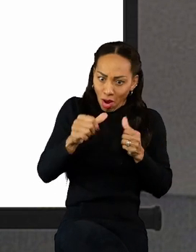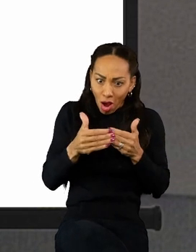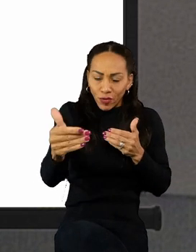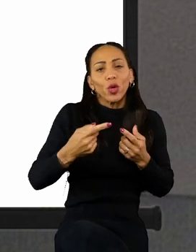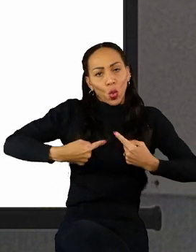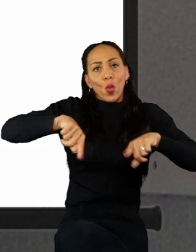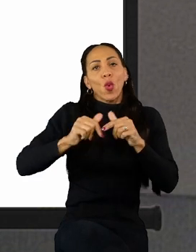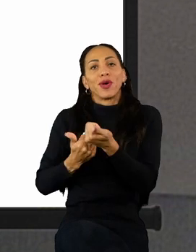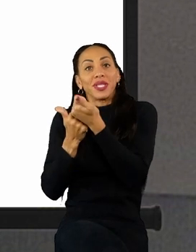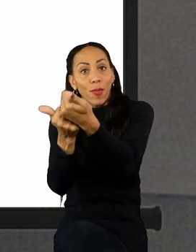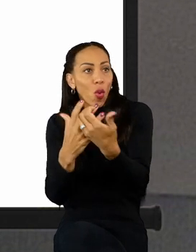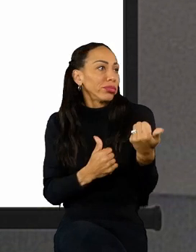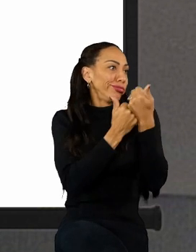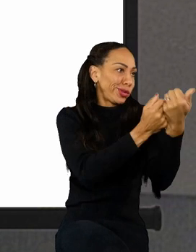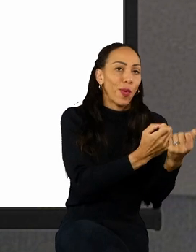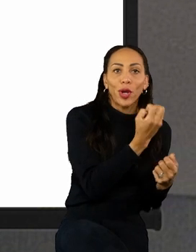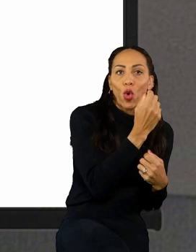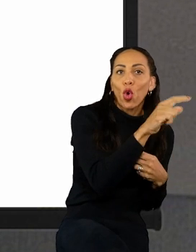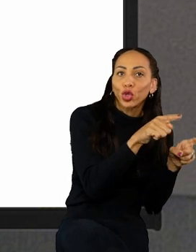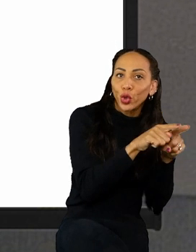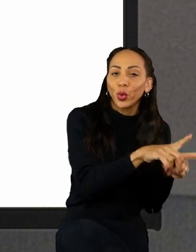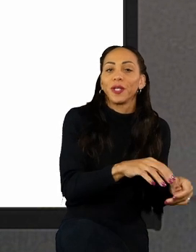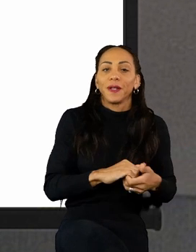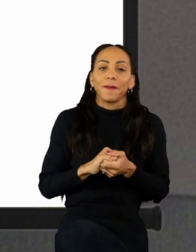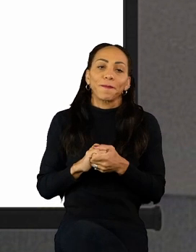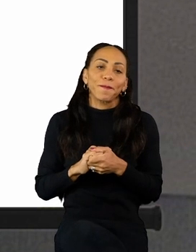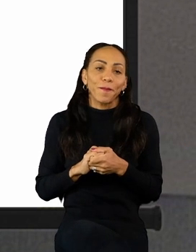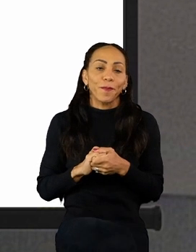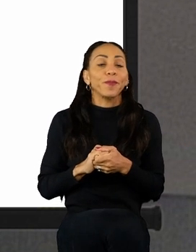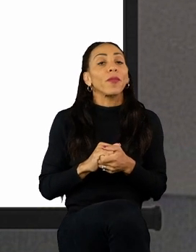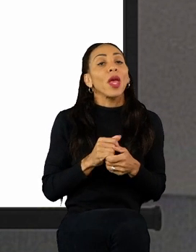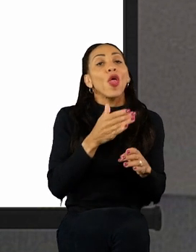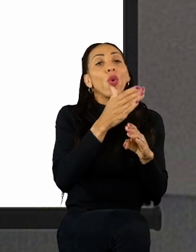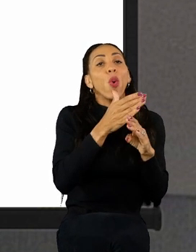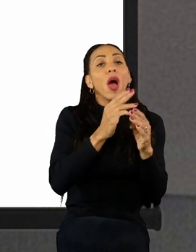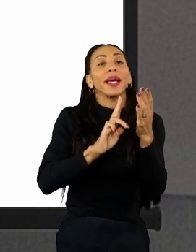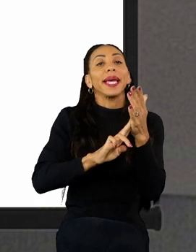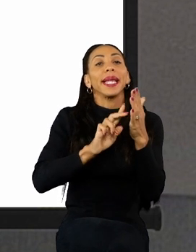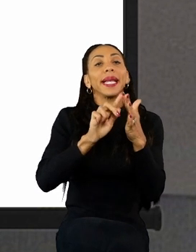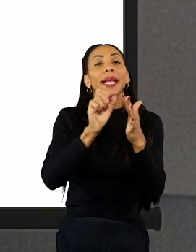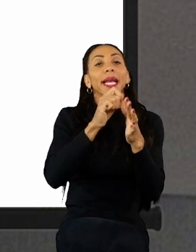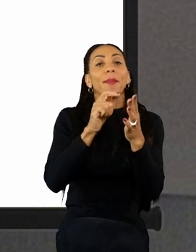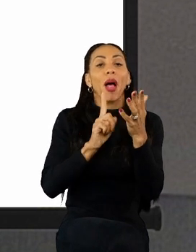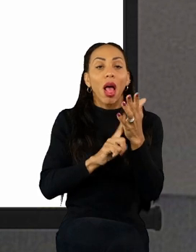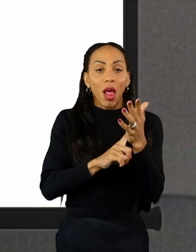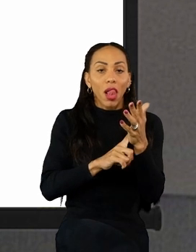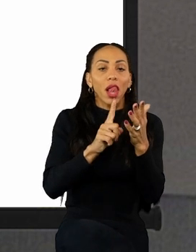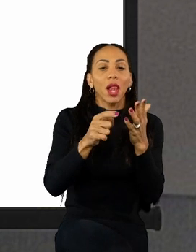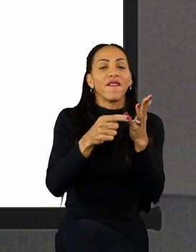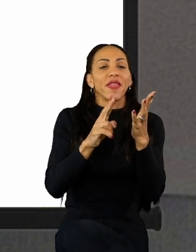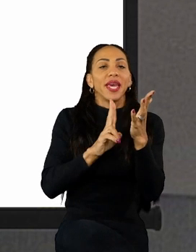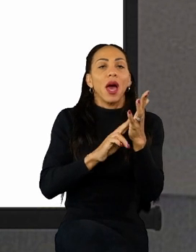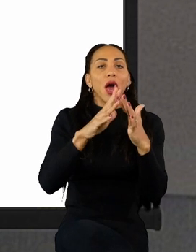beyond the project, but also in Hong Kong, yeah, for sure. Well, I think with the work in Nepal, with the